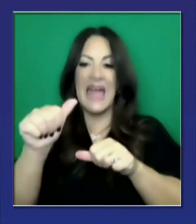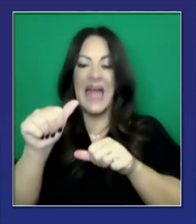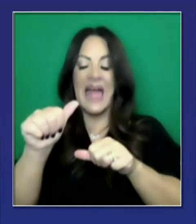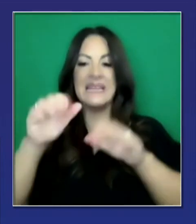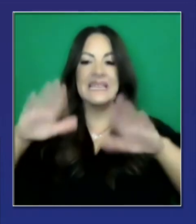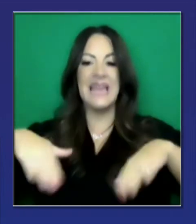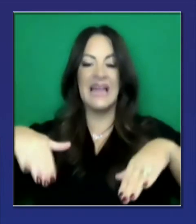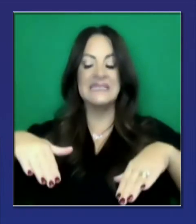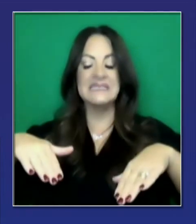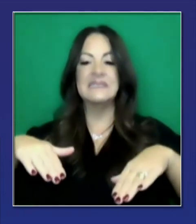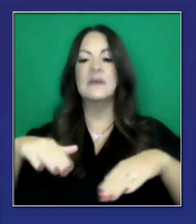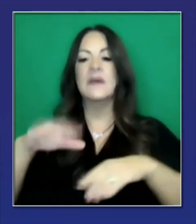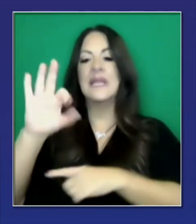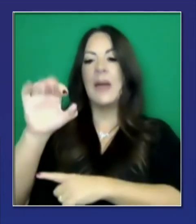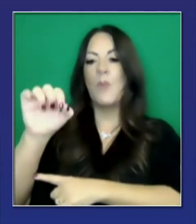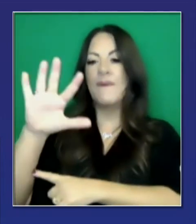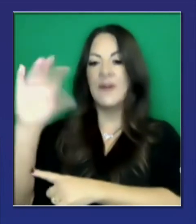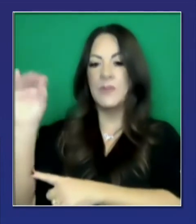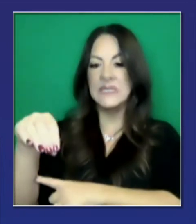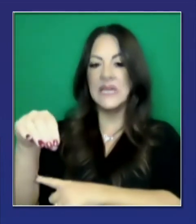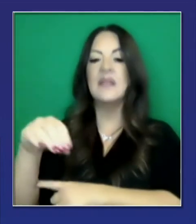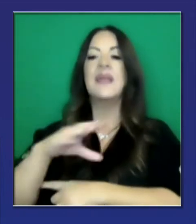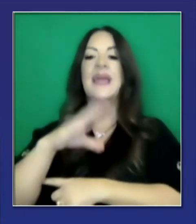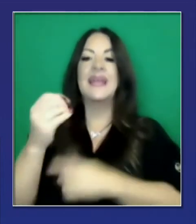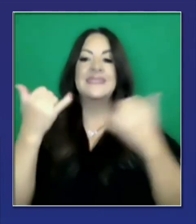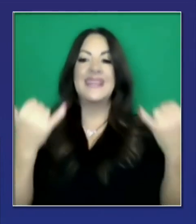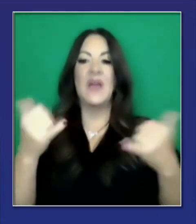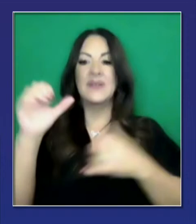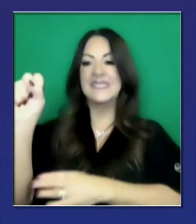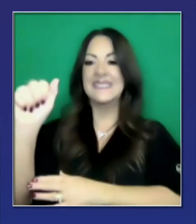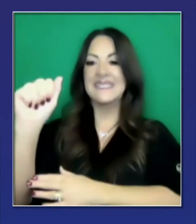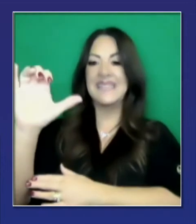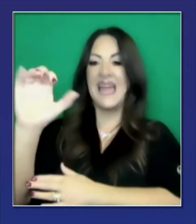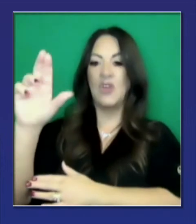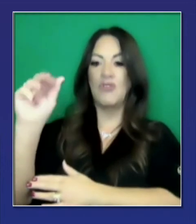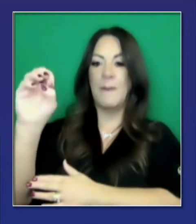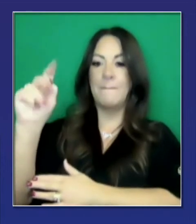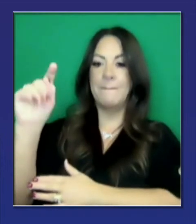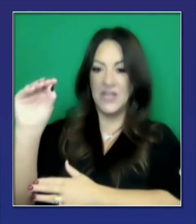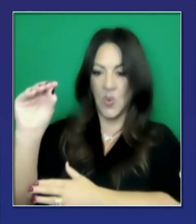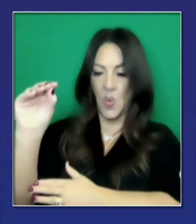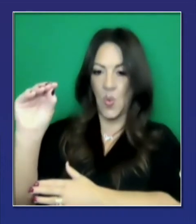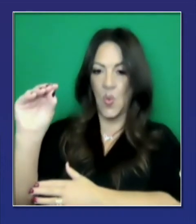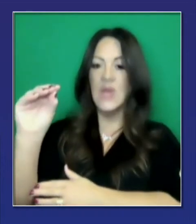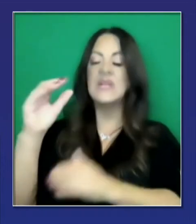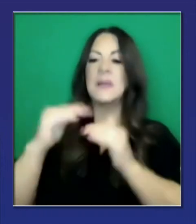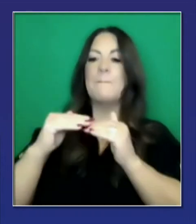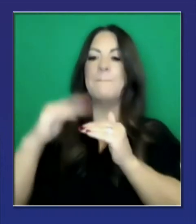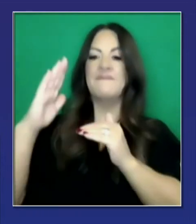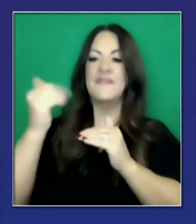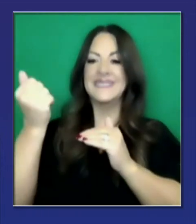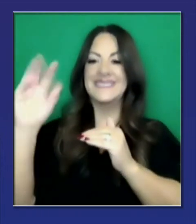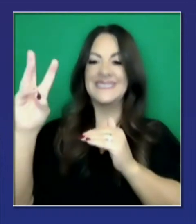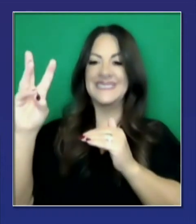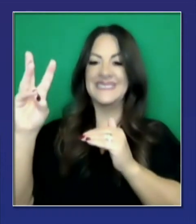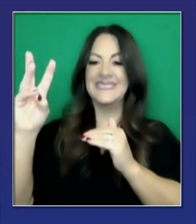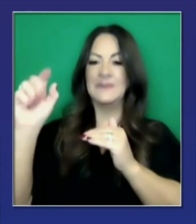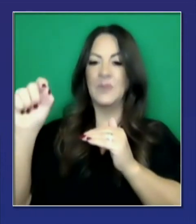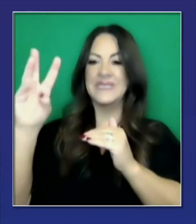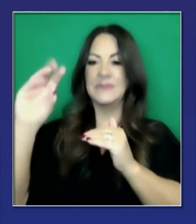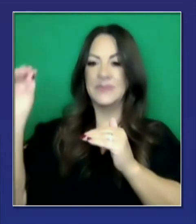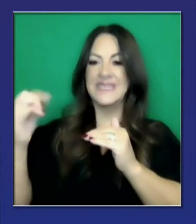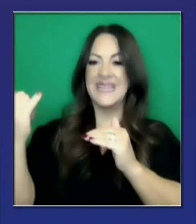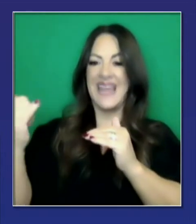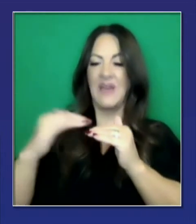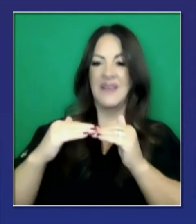phase at 9.5%. The greater Sacramento region still hovering a little bit above the 15% at 16.6. And of